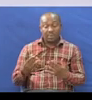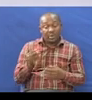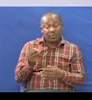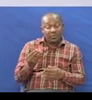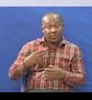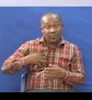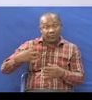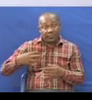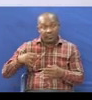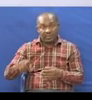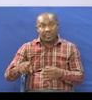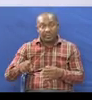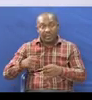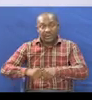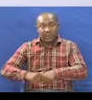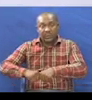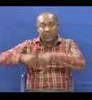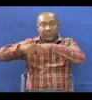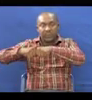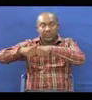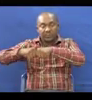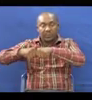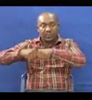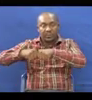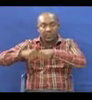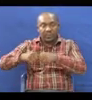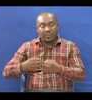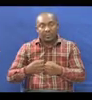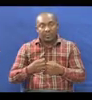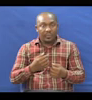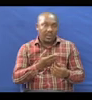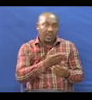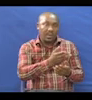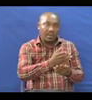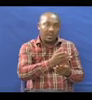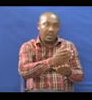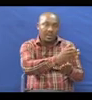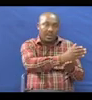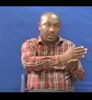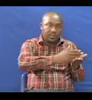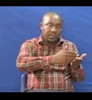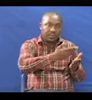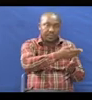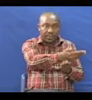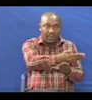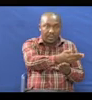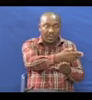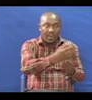And the majority of the societies who owned poor land were called tenants.